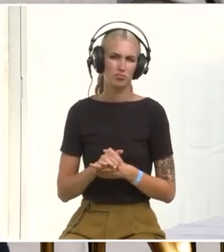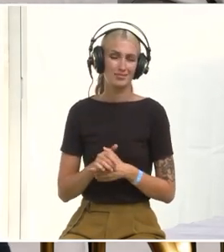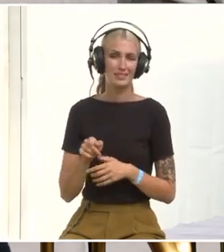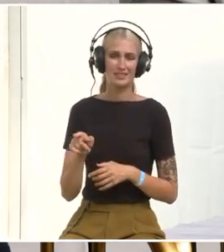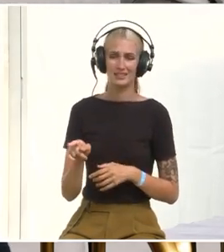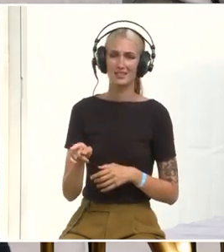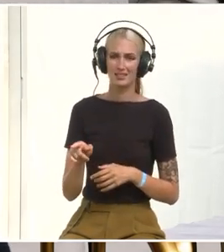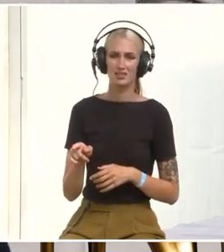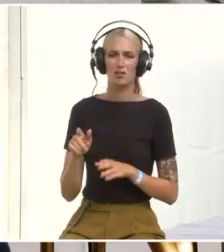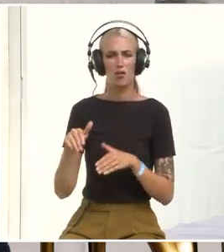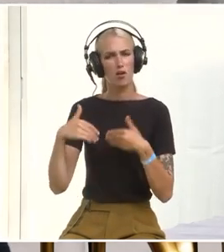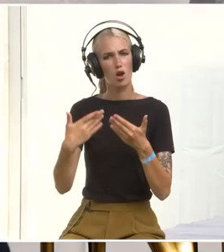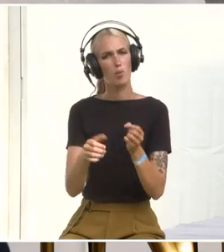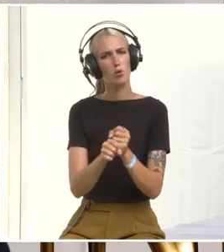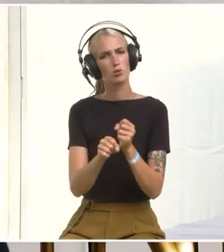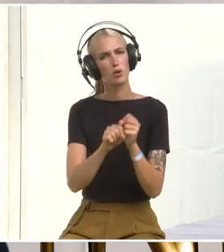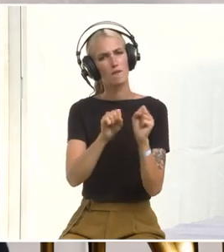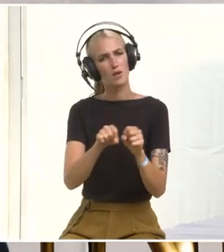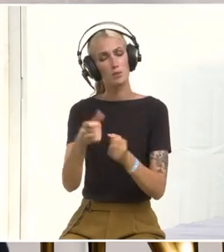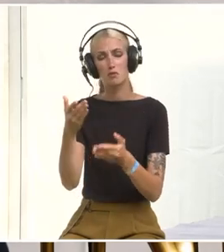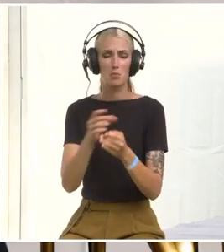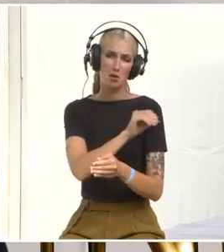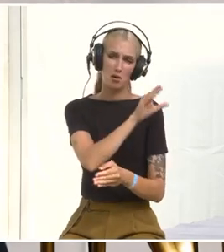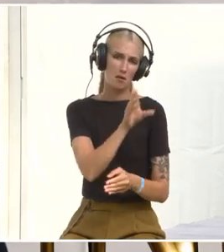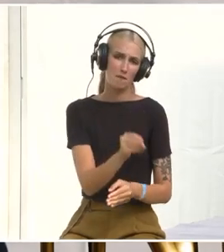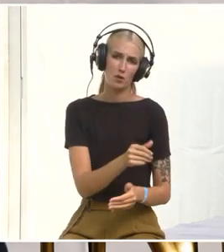something that can provide jobs, maybe with African colleagues or whatever.